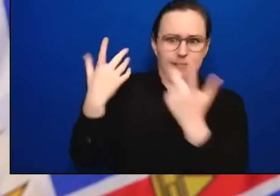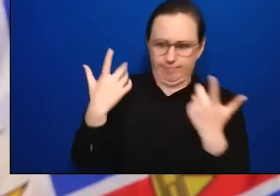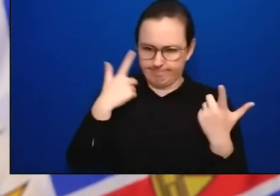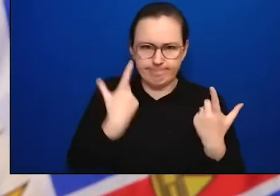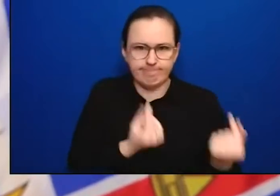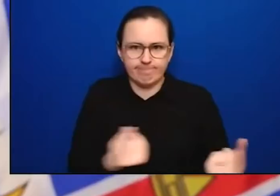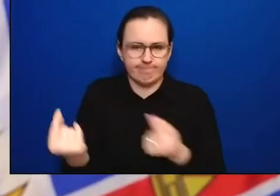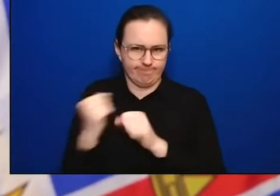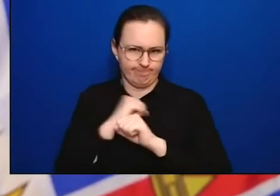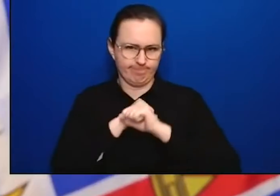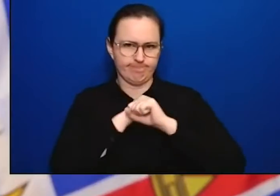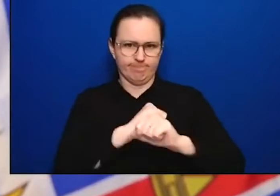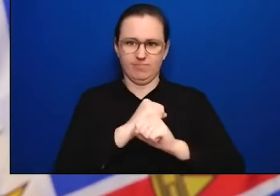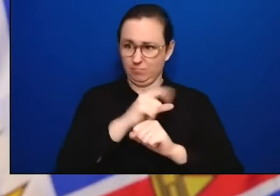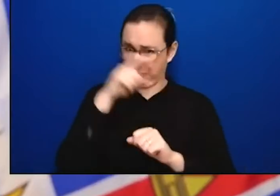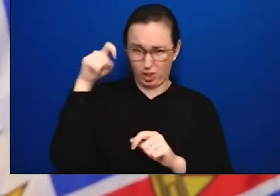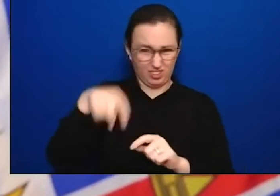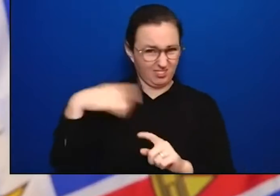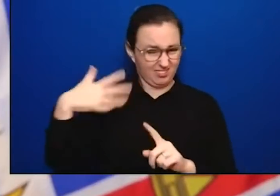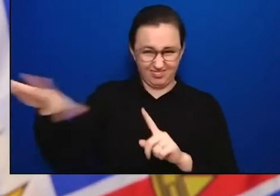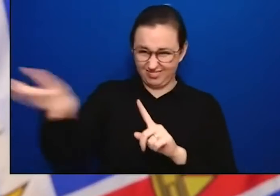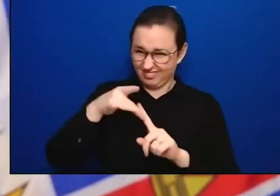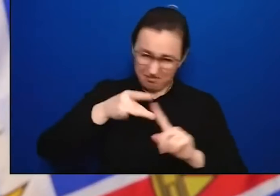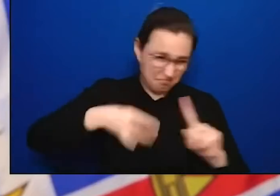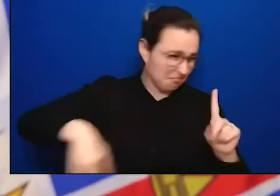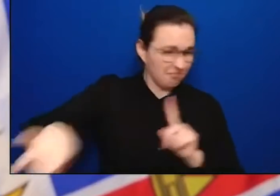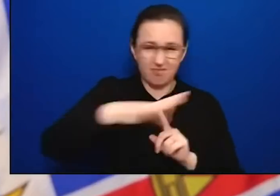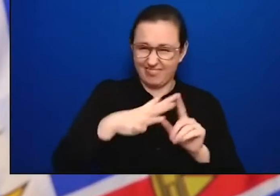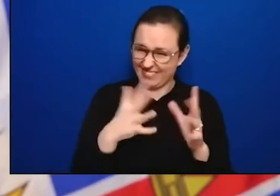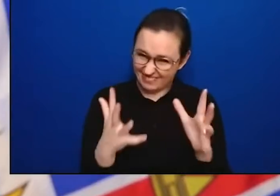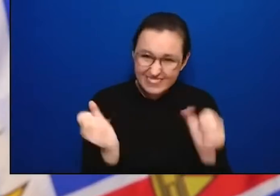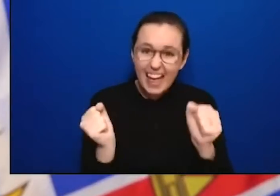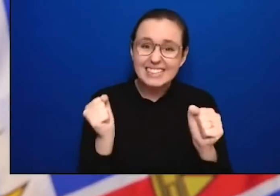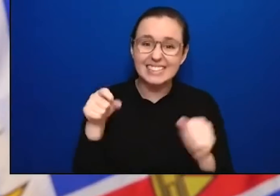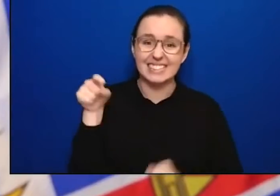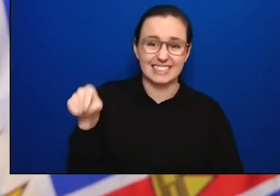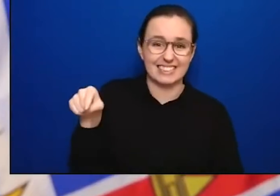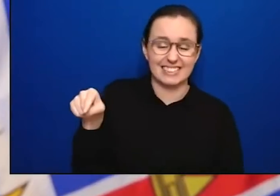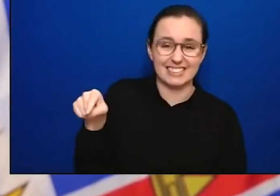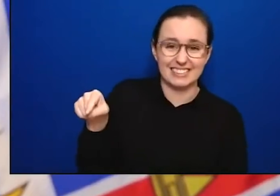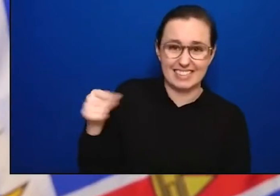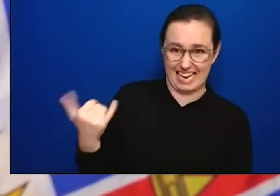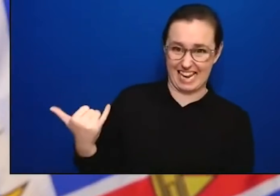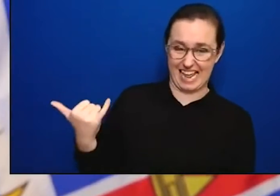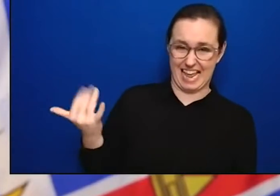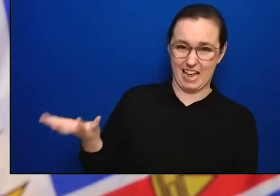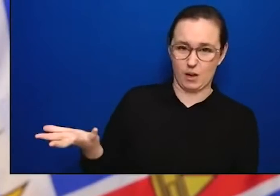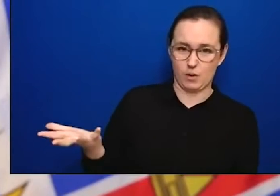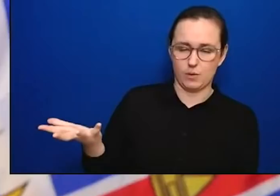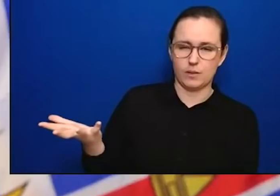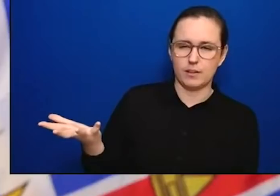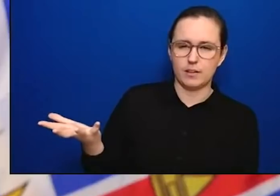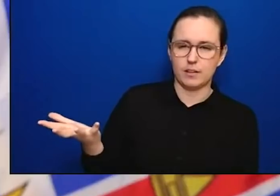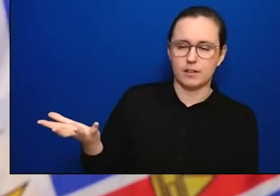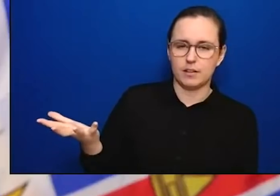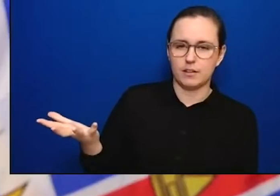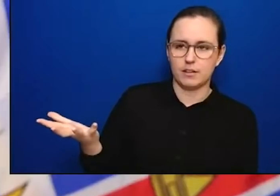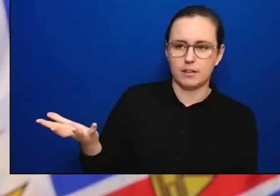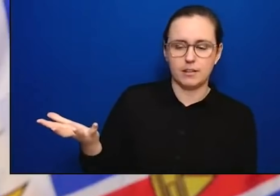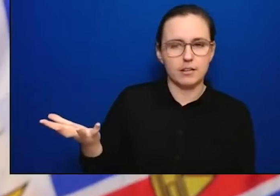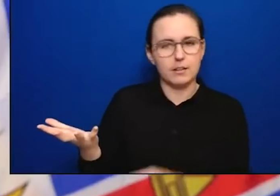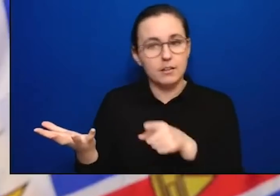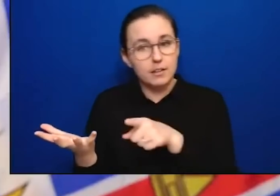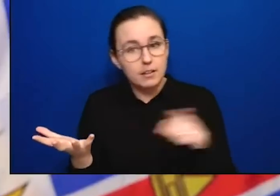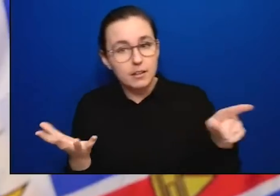that we take all of those protective measures. We see this strain of the virus transmitting really rapidly between people. I